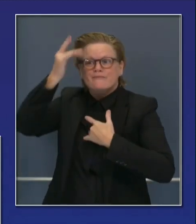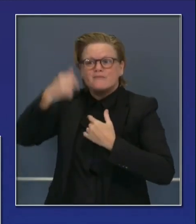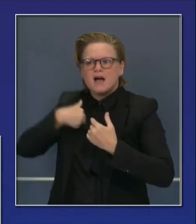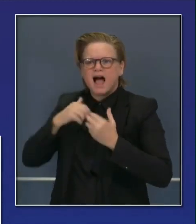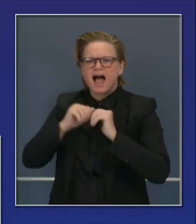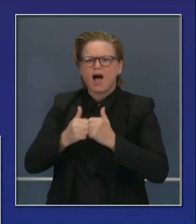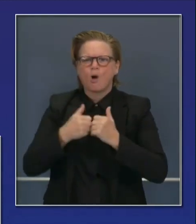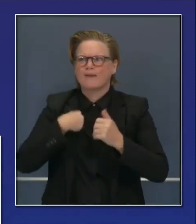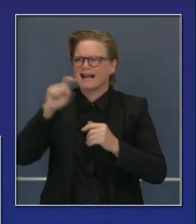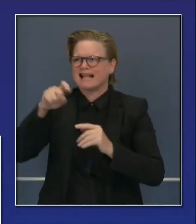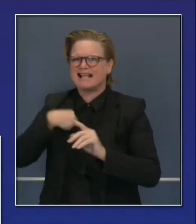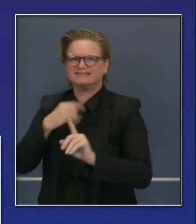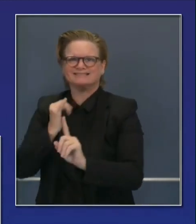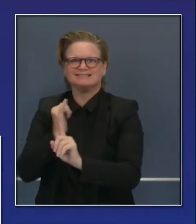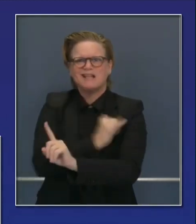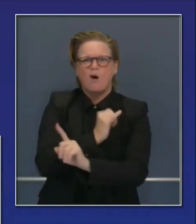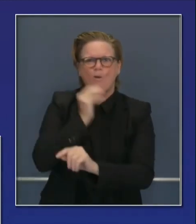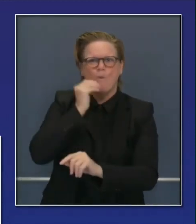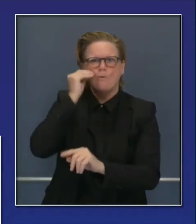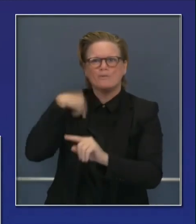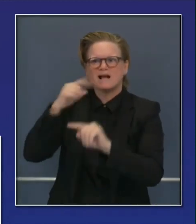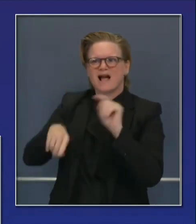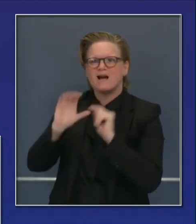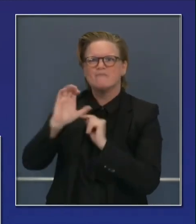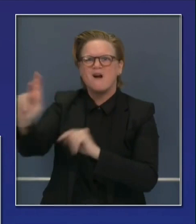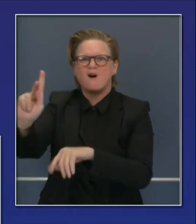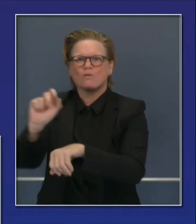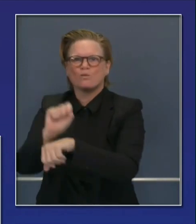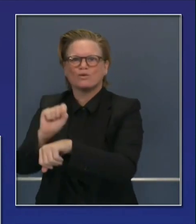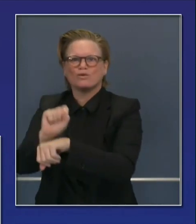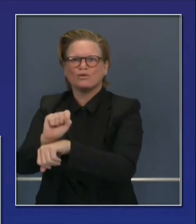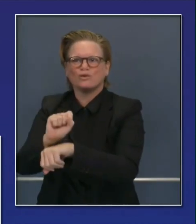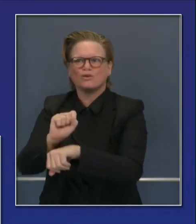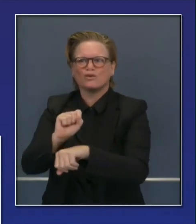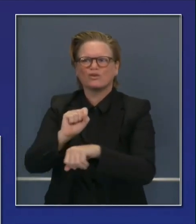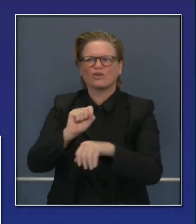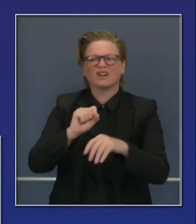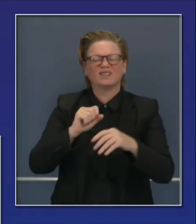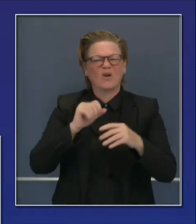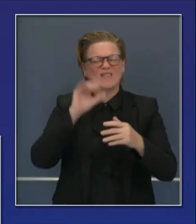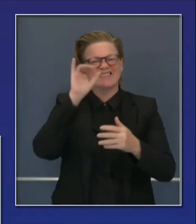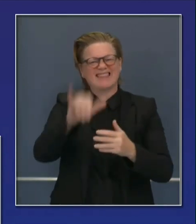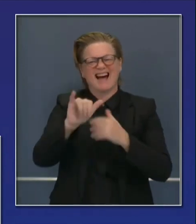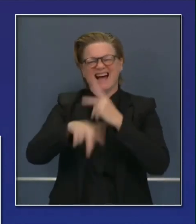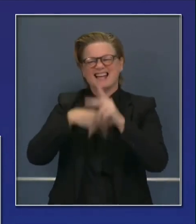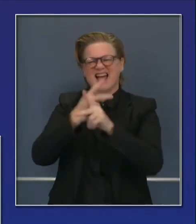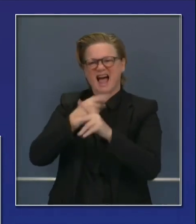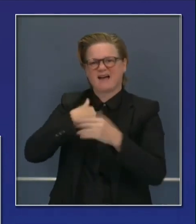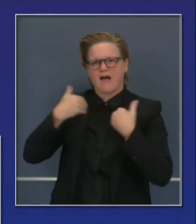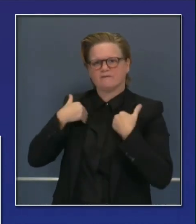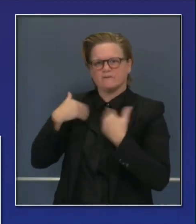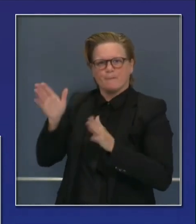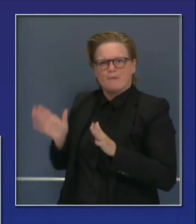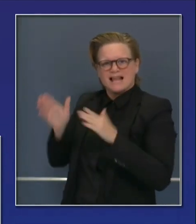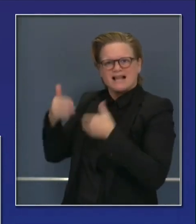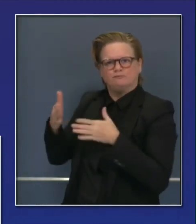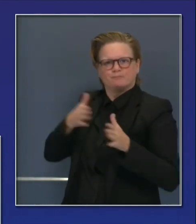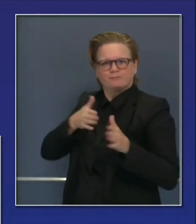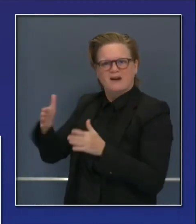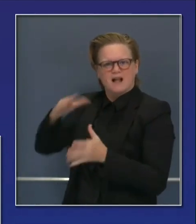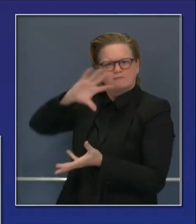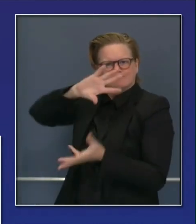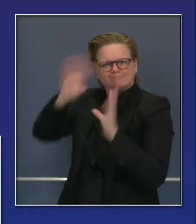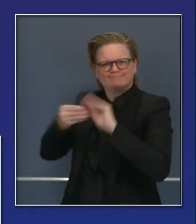remind you that we put together a very comprehensive package. I dare say that few states in the country did more in terms of sick